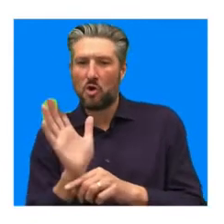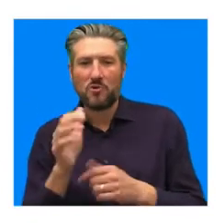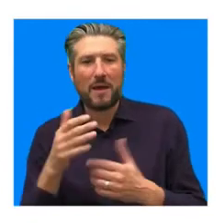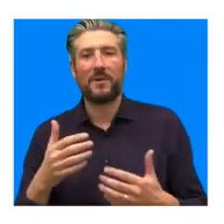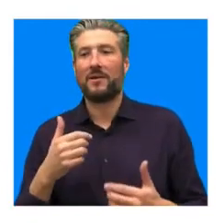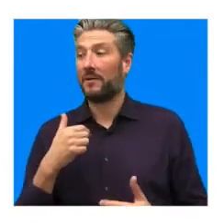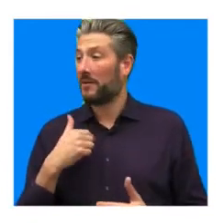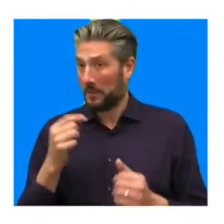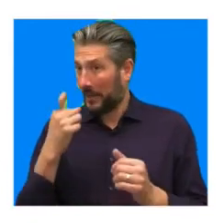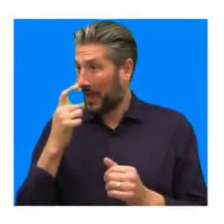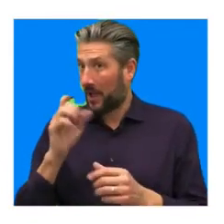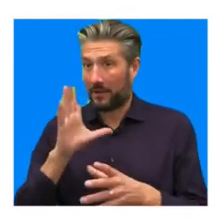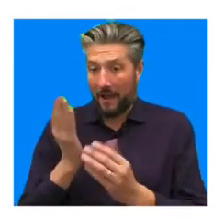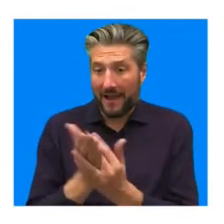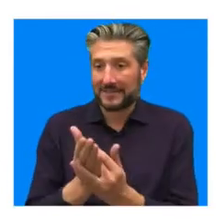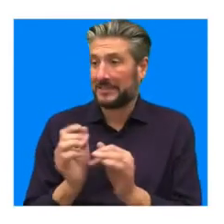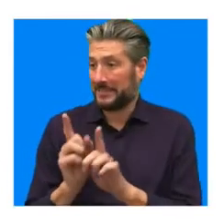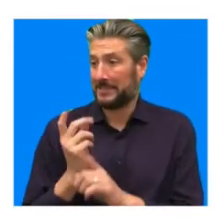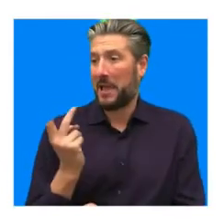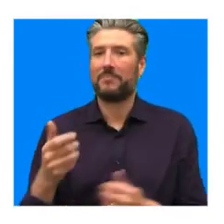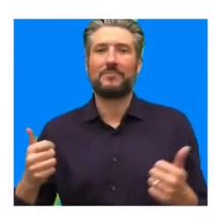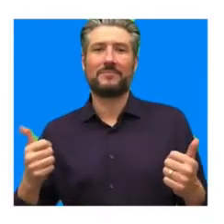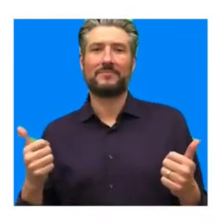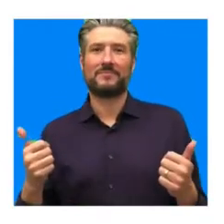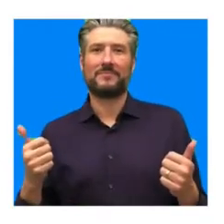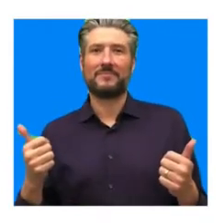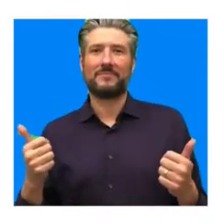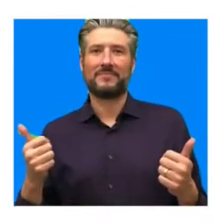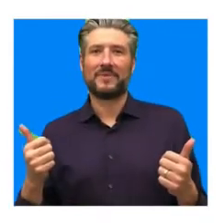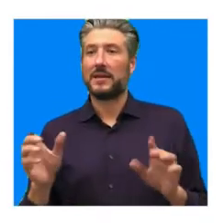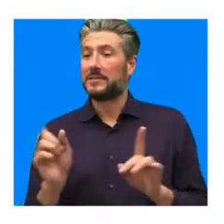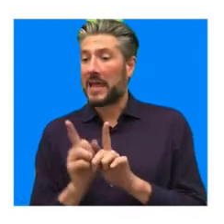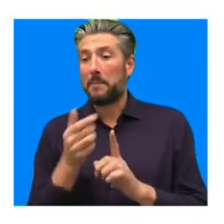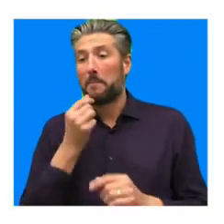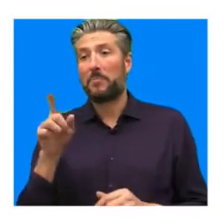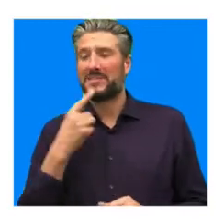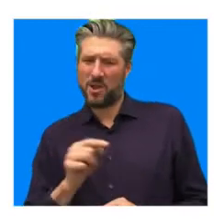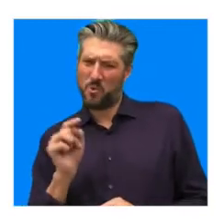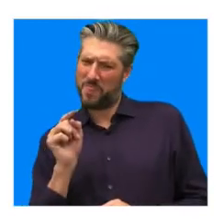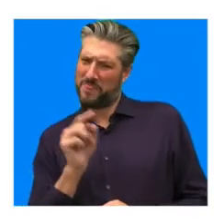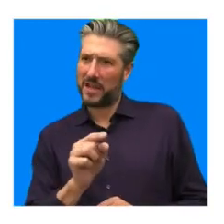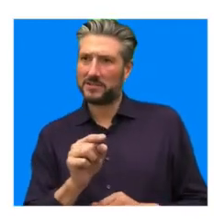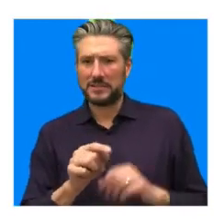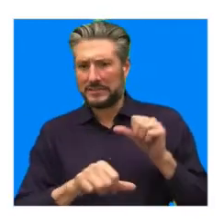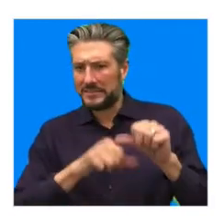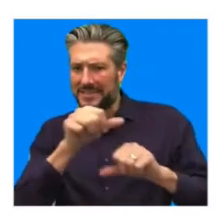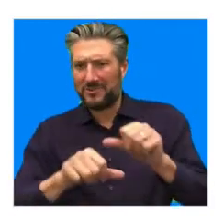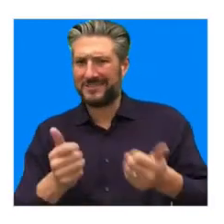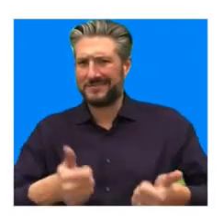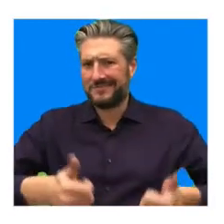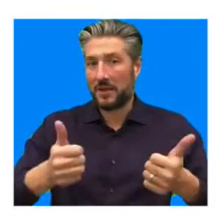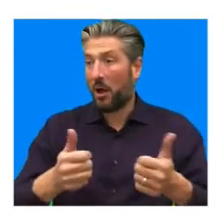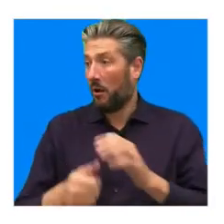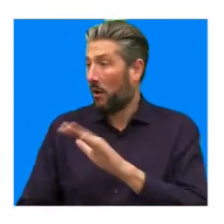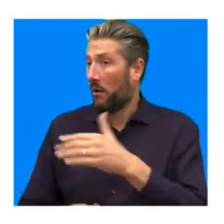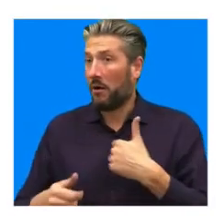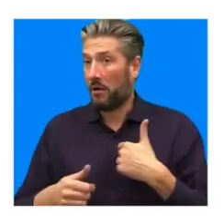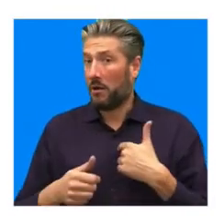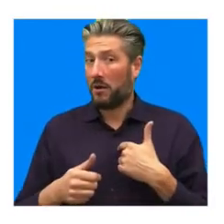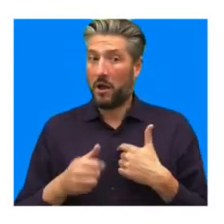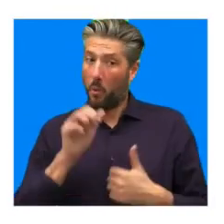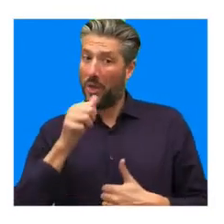everybody seems to be telling me to watch. I haven't watched a single episode yet, but I will, because again, it's audio described, it's available to me as it is